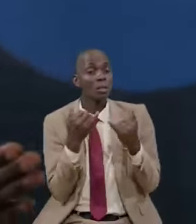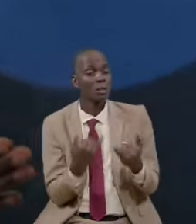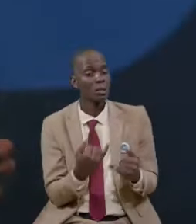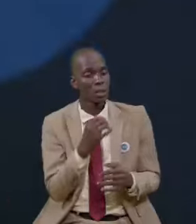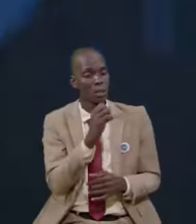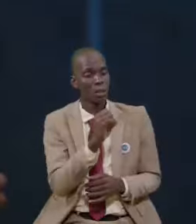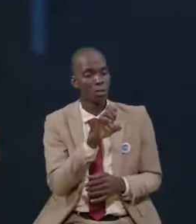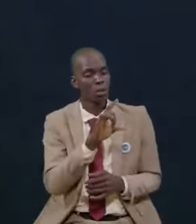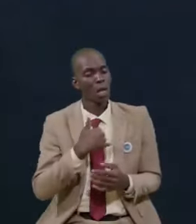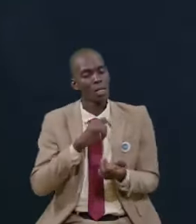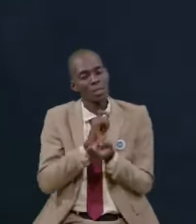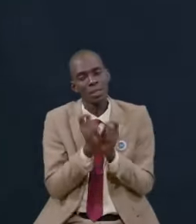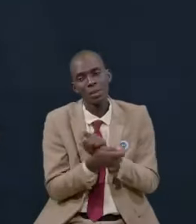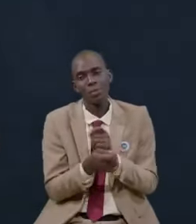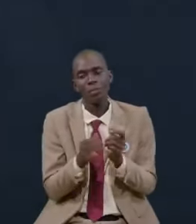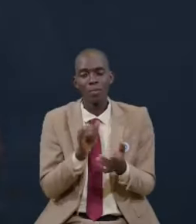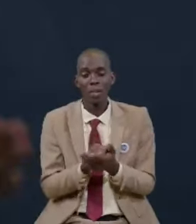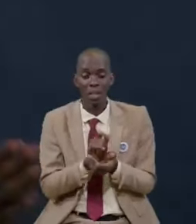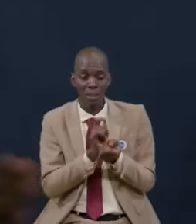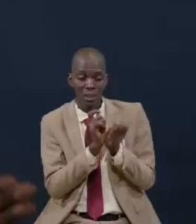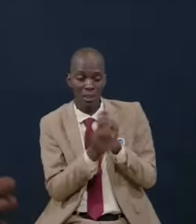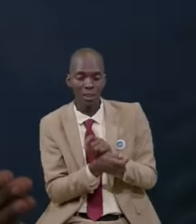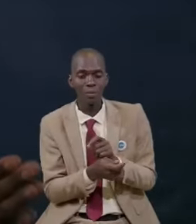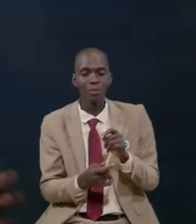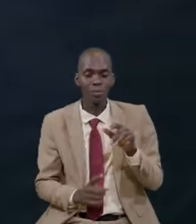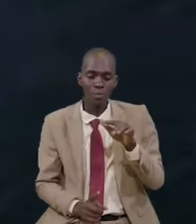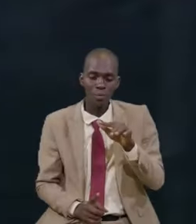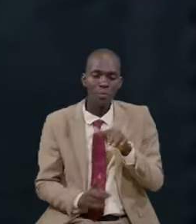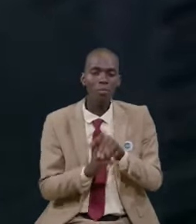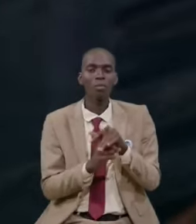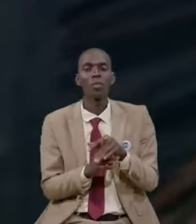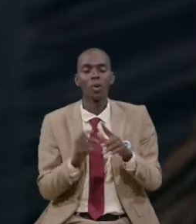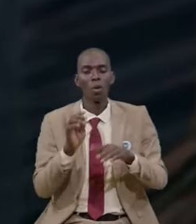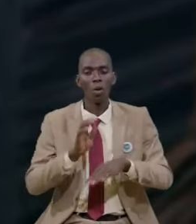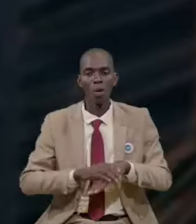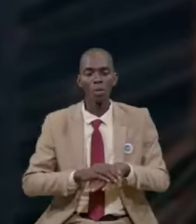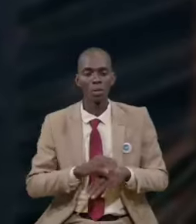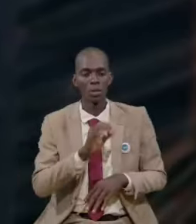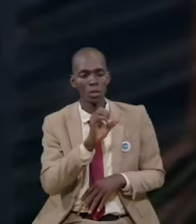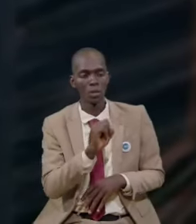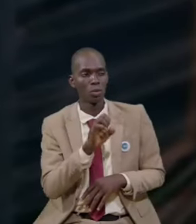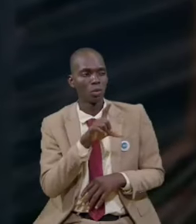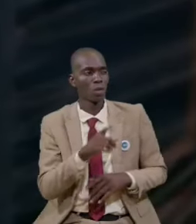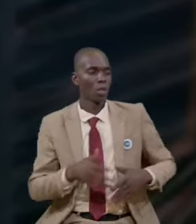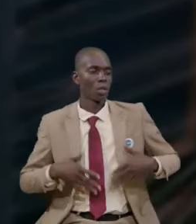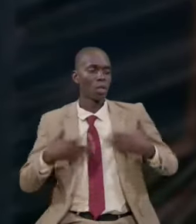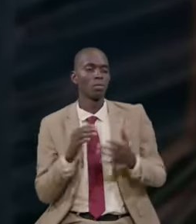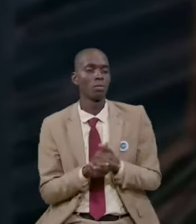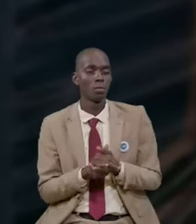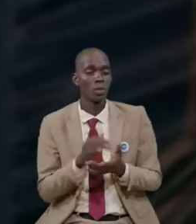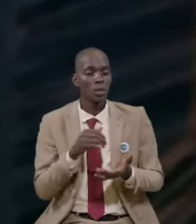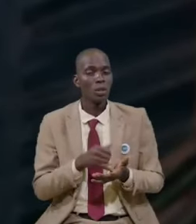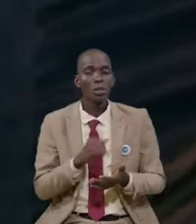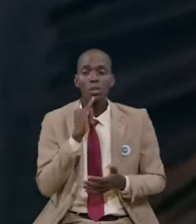change that came upon his life is what we call salvation, and for